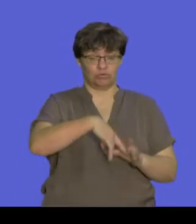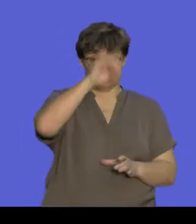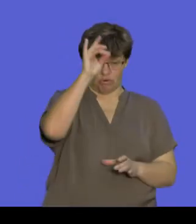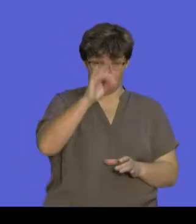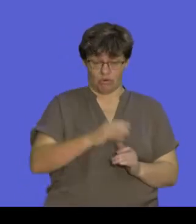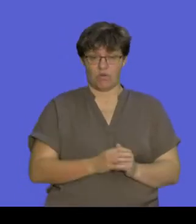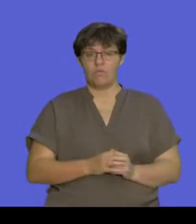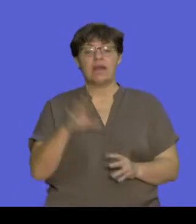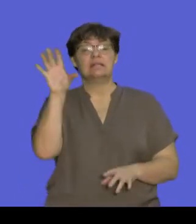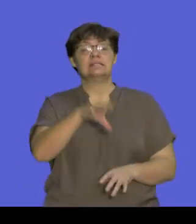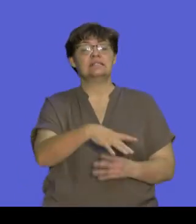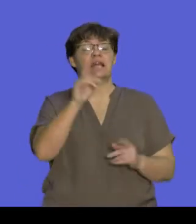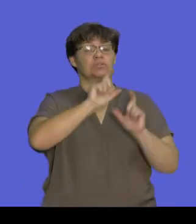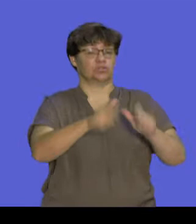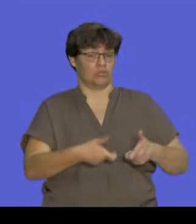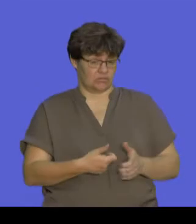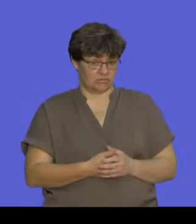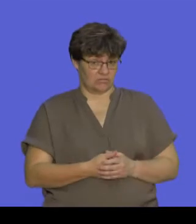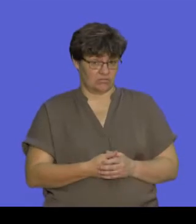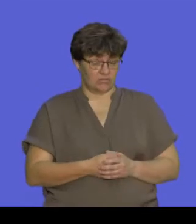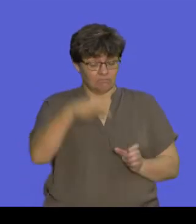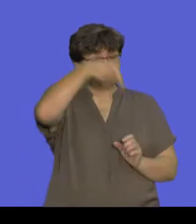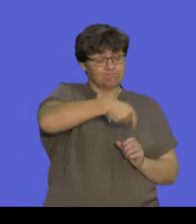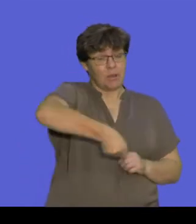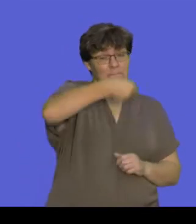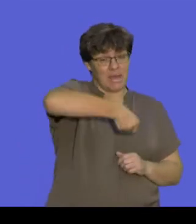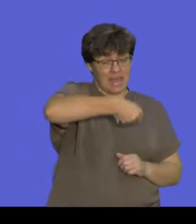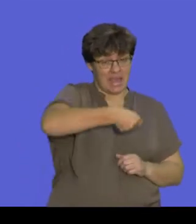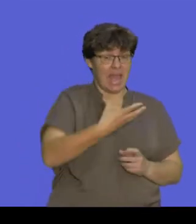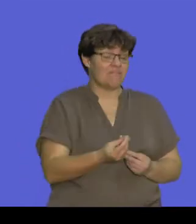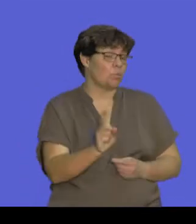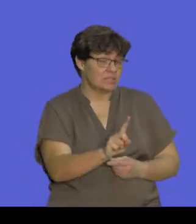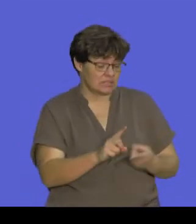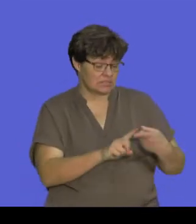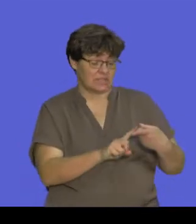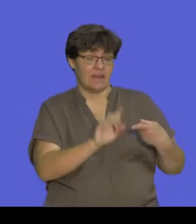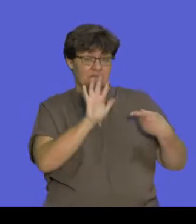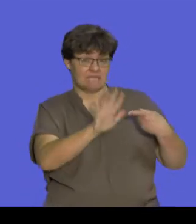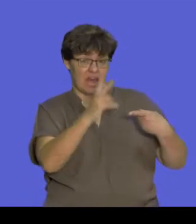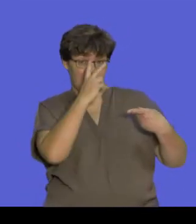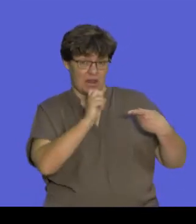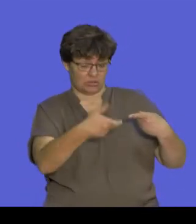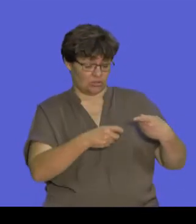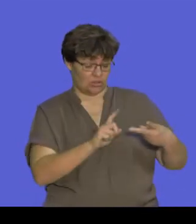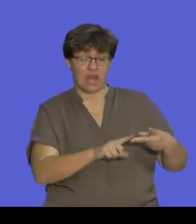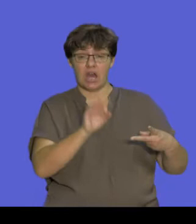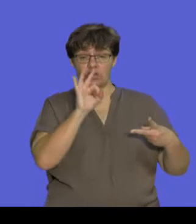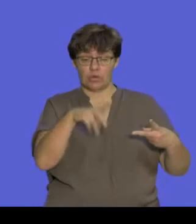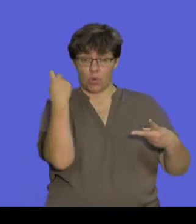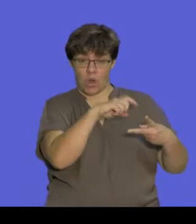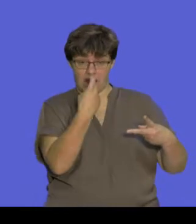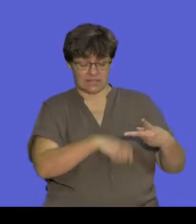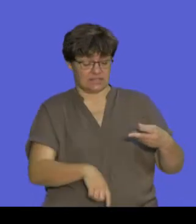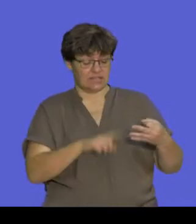are going to select some socks. And in the drawer, there are 5 black socks, there are 3 white socks,